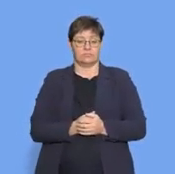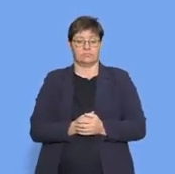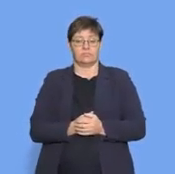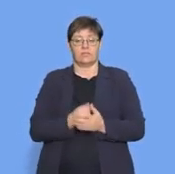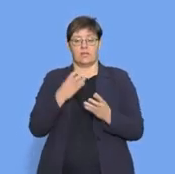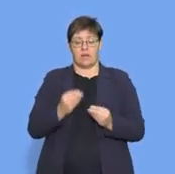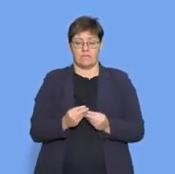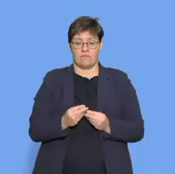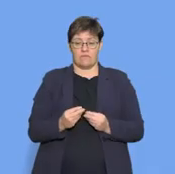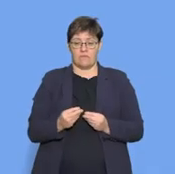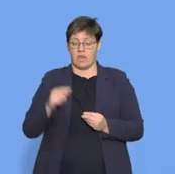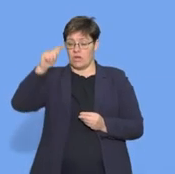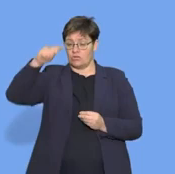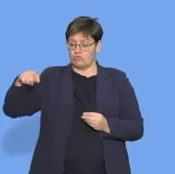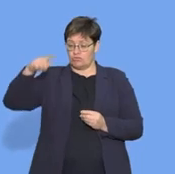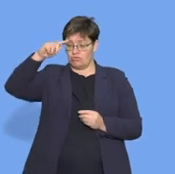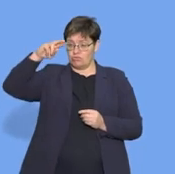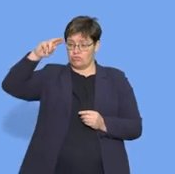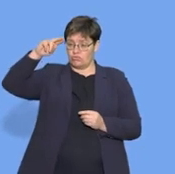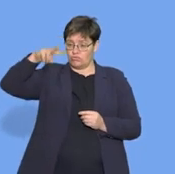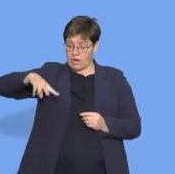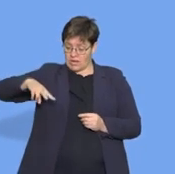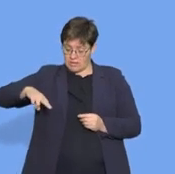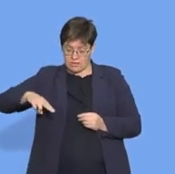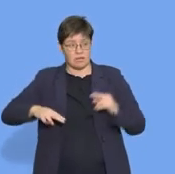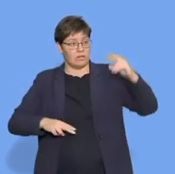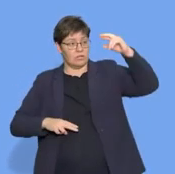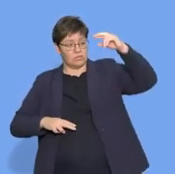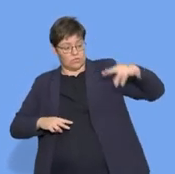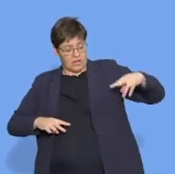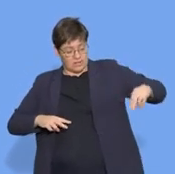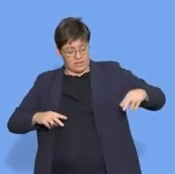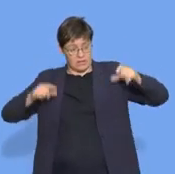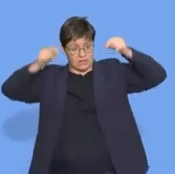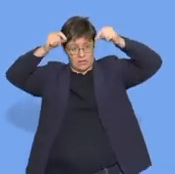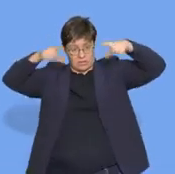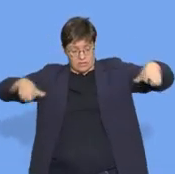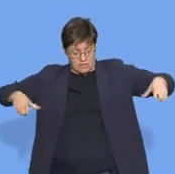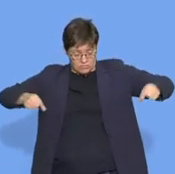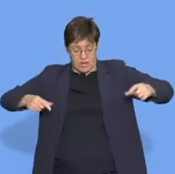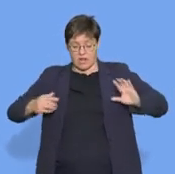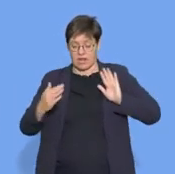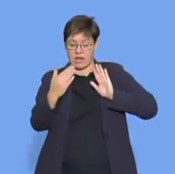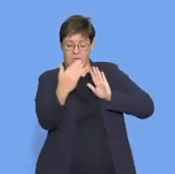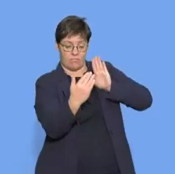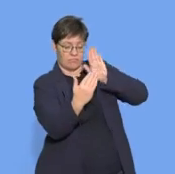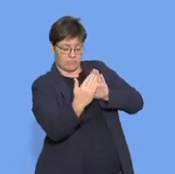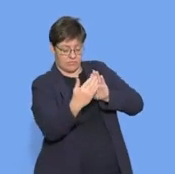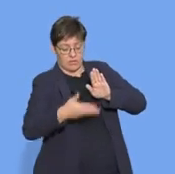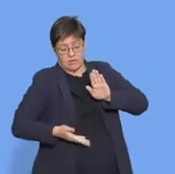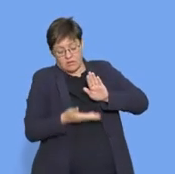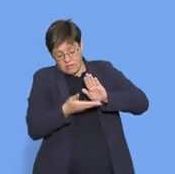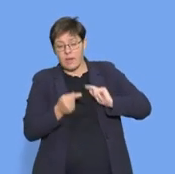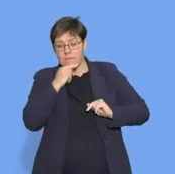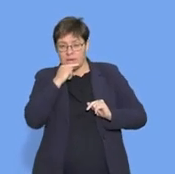for a triangular prism, you have a triangle on one side and a triangle on the other side. Then you have 3 respective